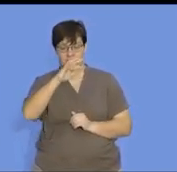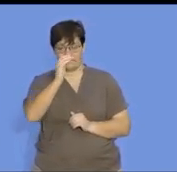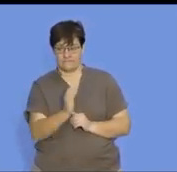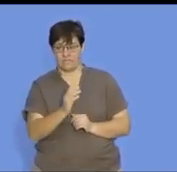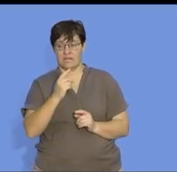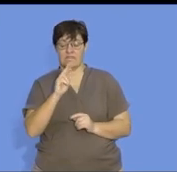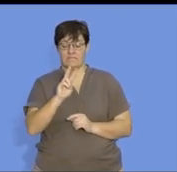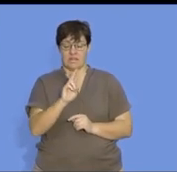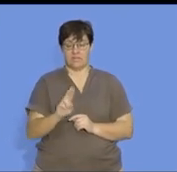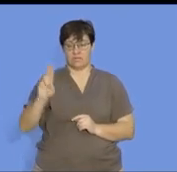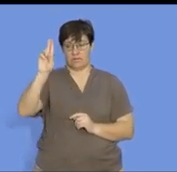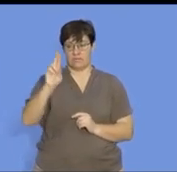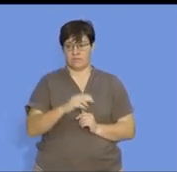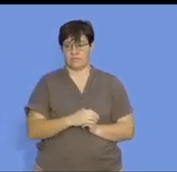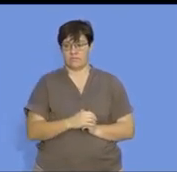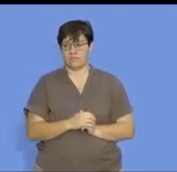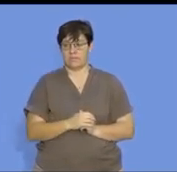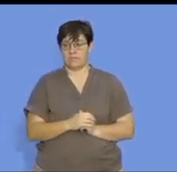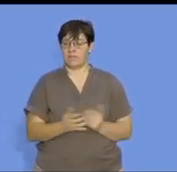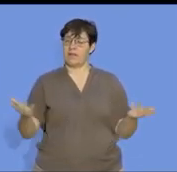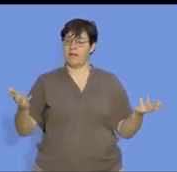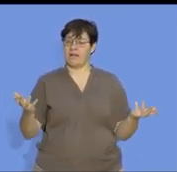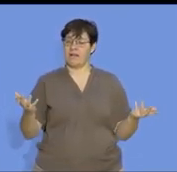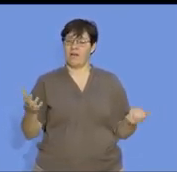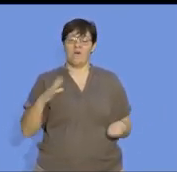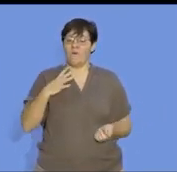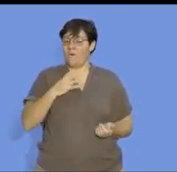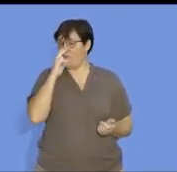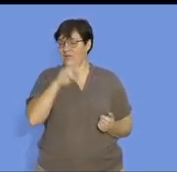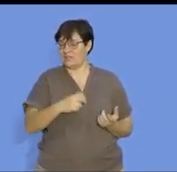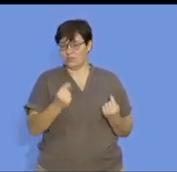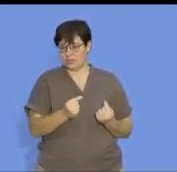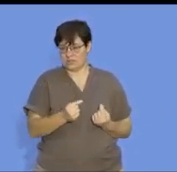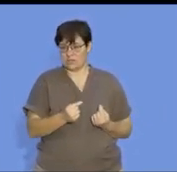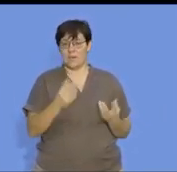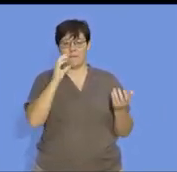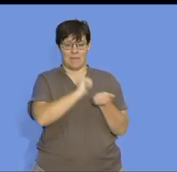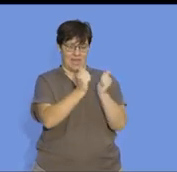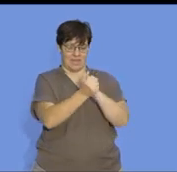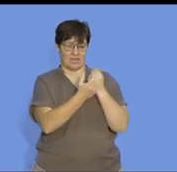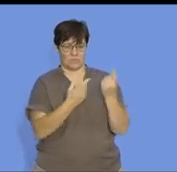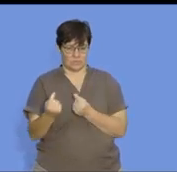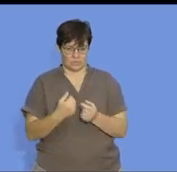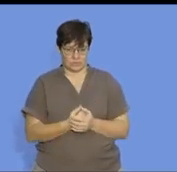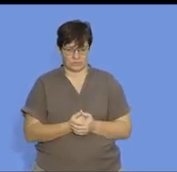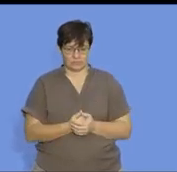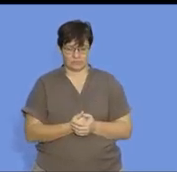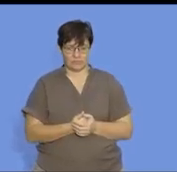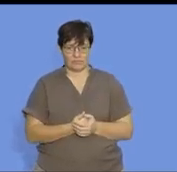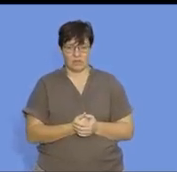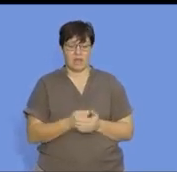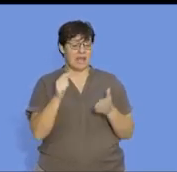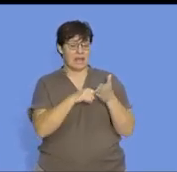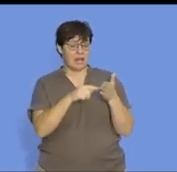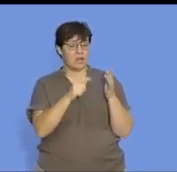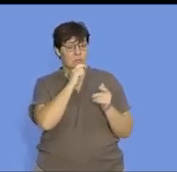times v squared. All we have to do now is the maths. If you can use your